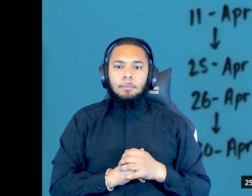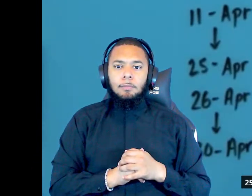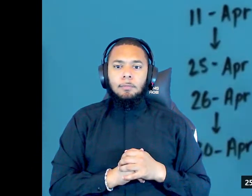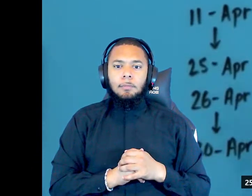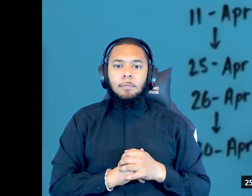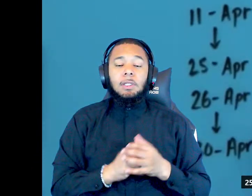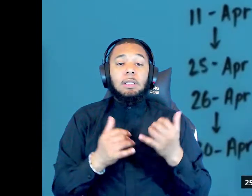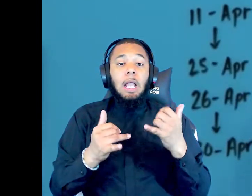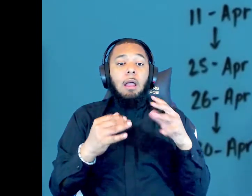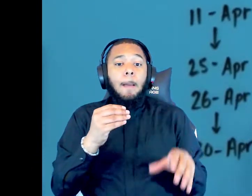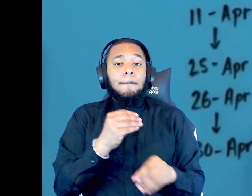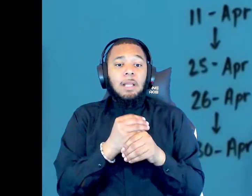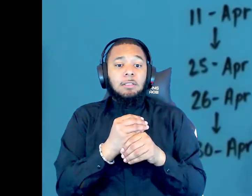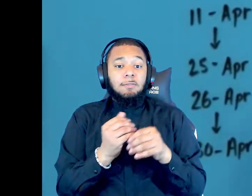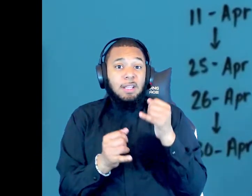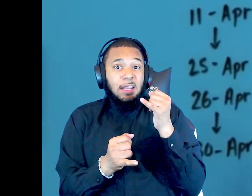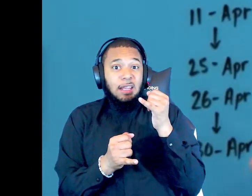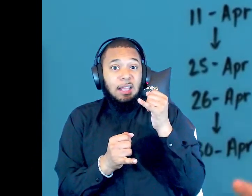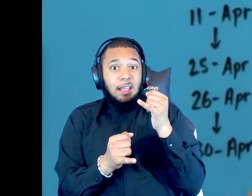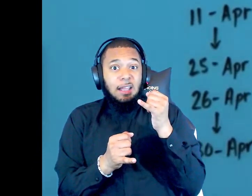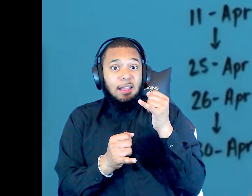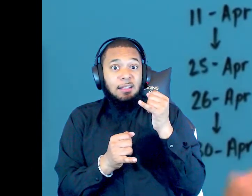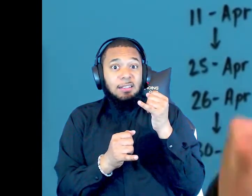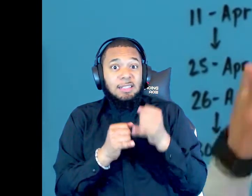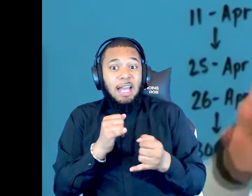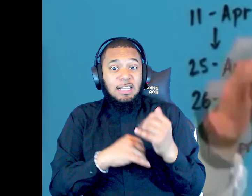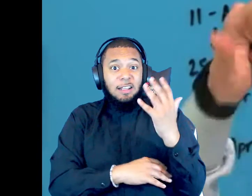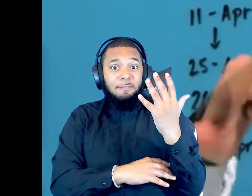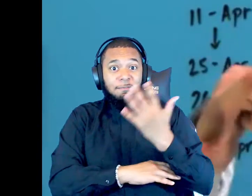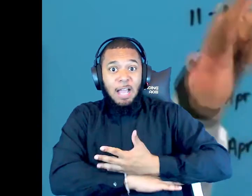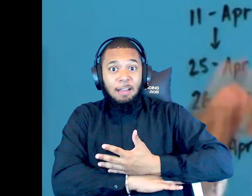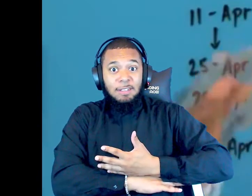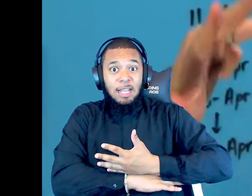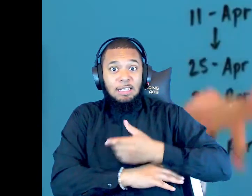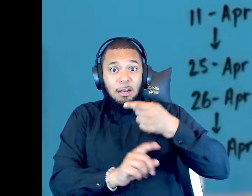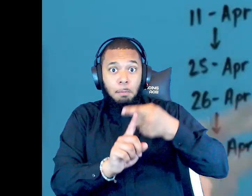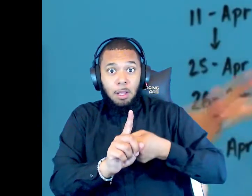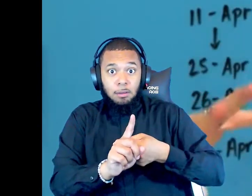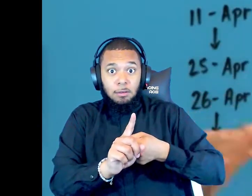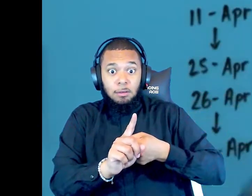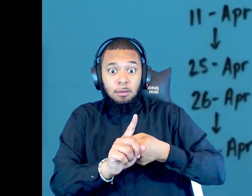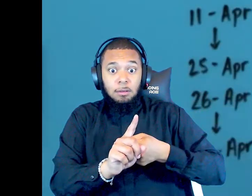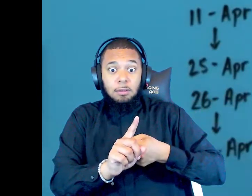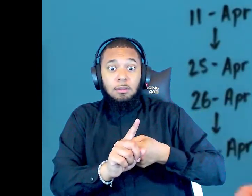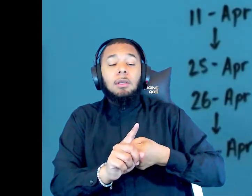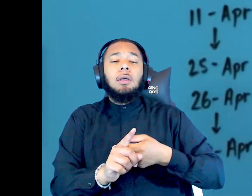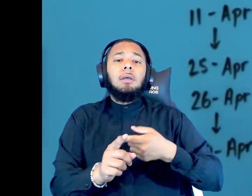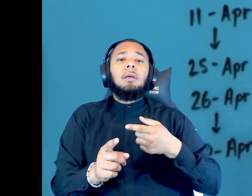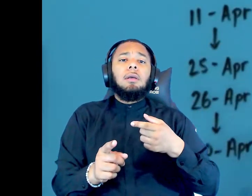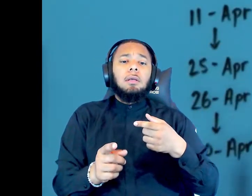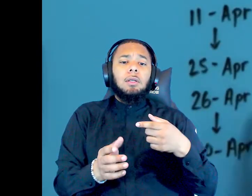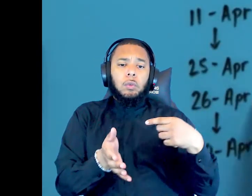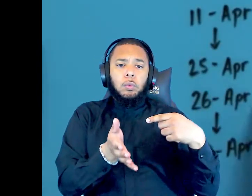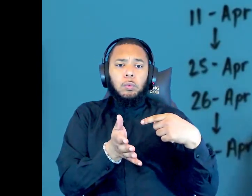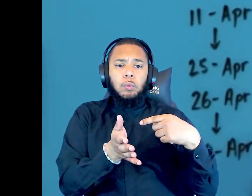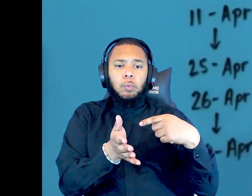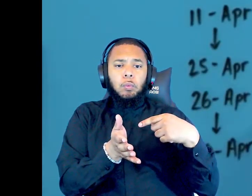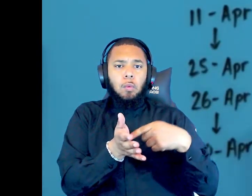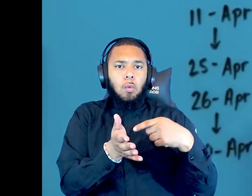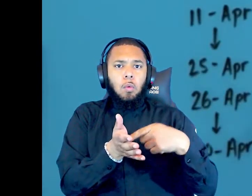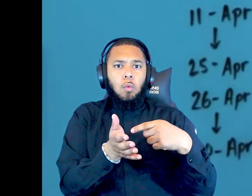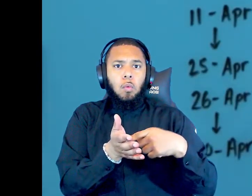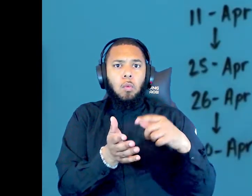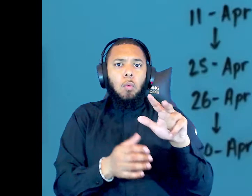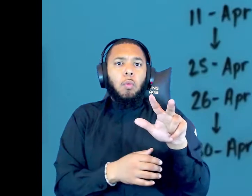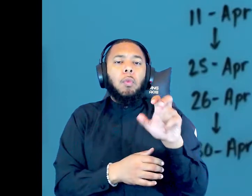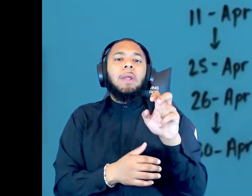Plus, for the last 5 days, the 26th, 27th, 28th, 29th, and 30th, for the last 5 days,